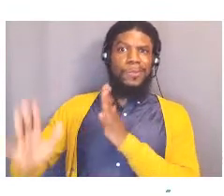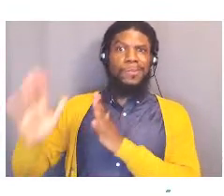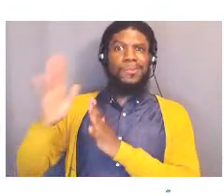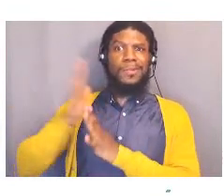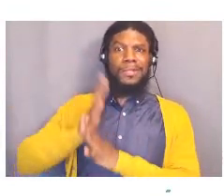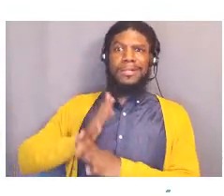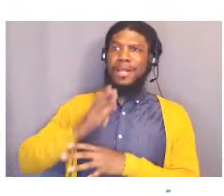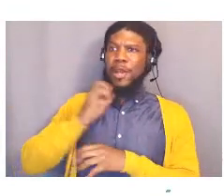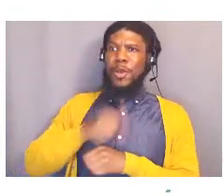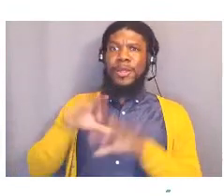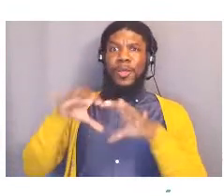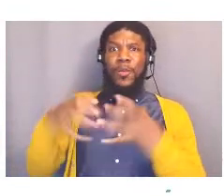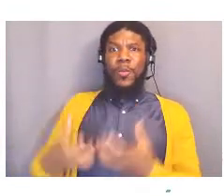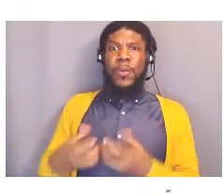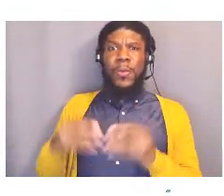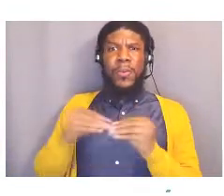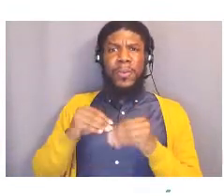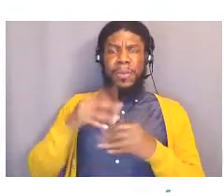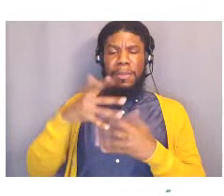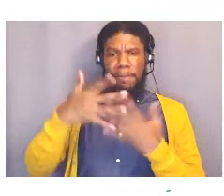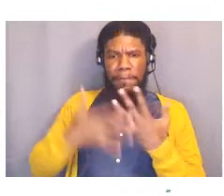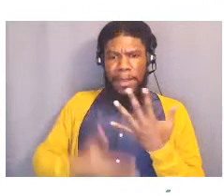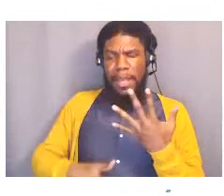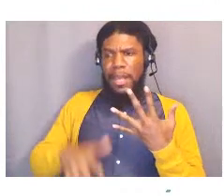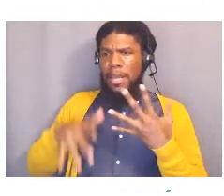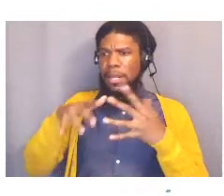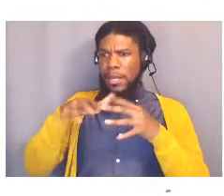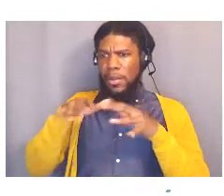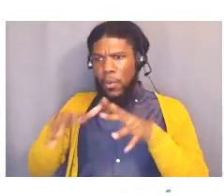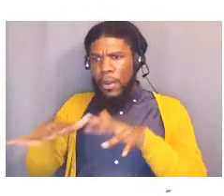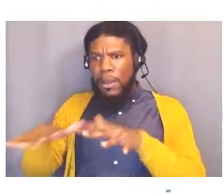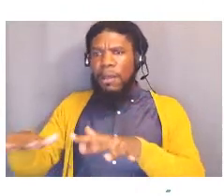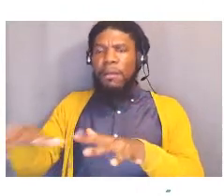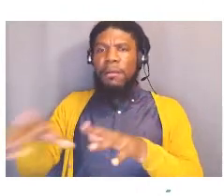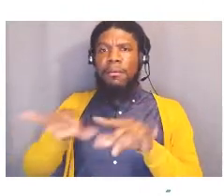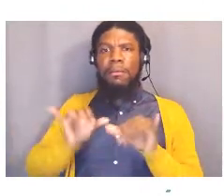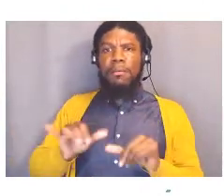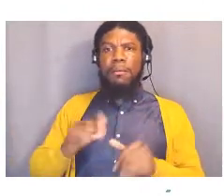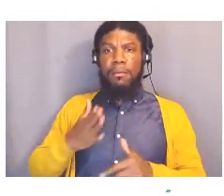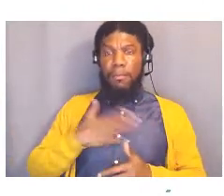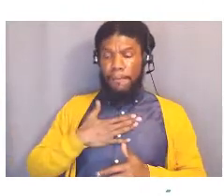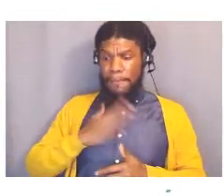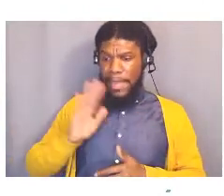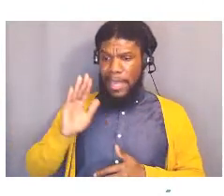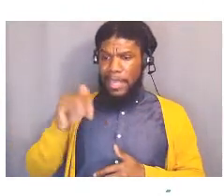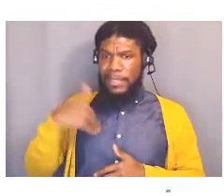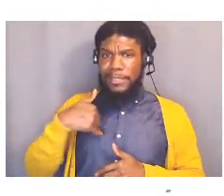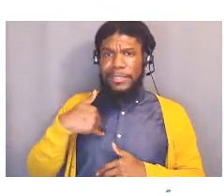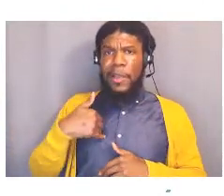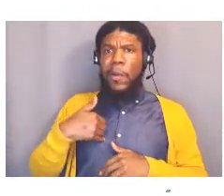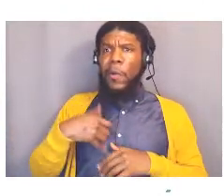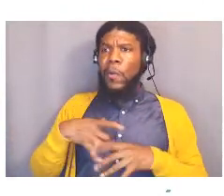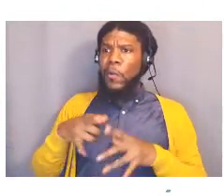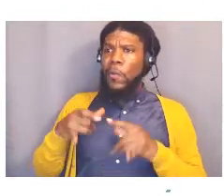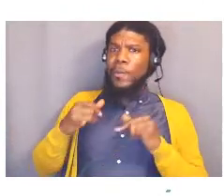of human blood through human veins, my soul runs deep like the